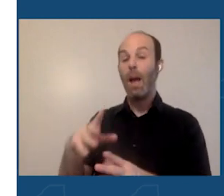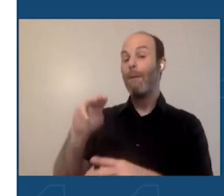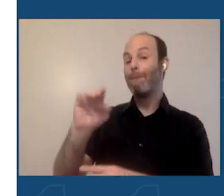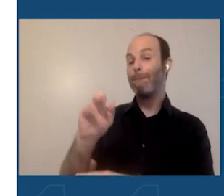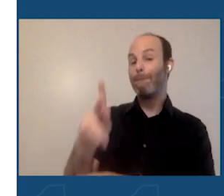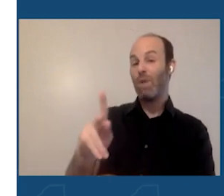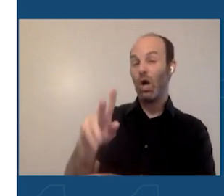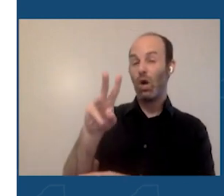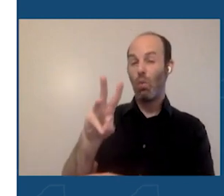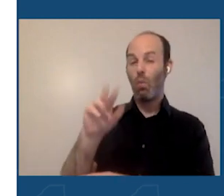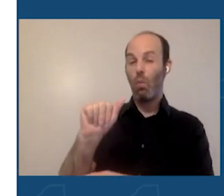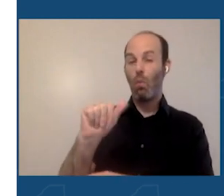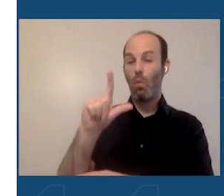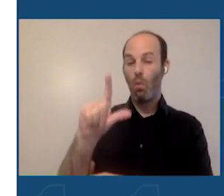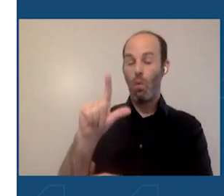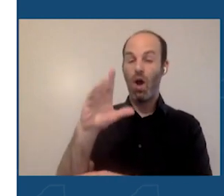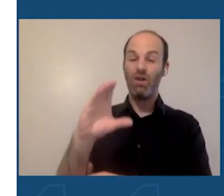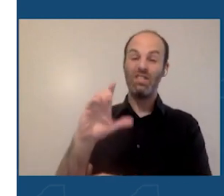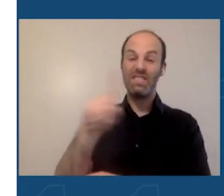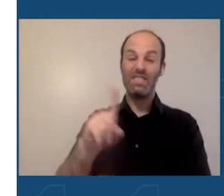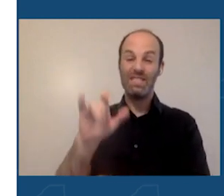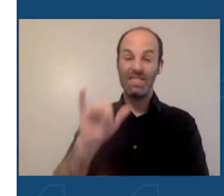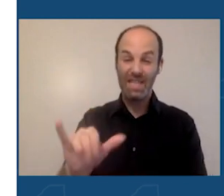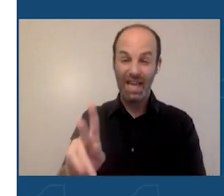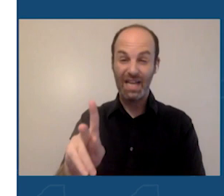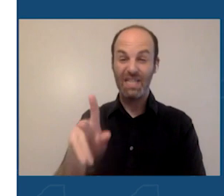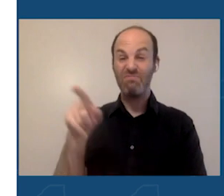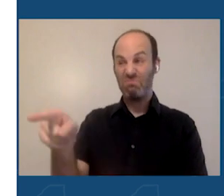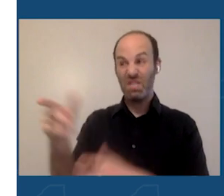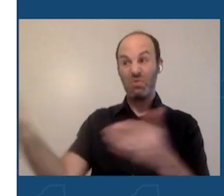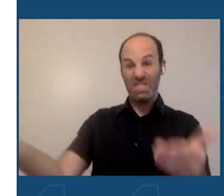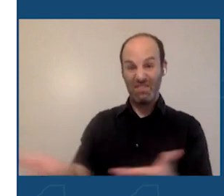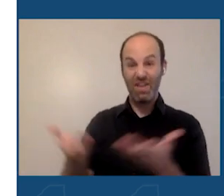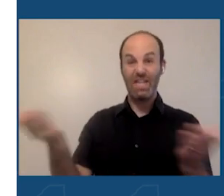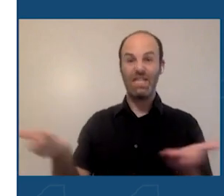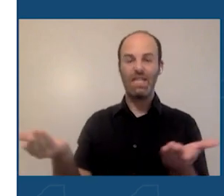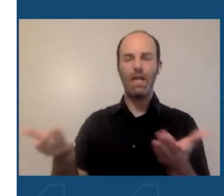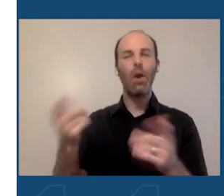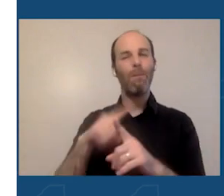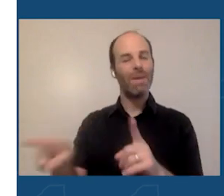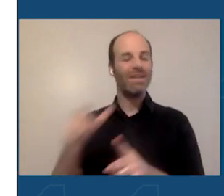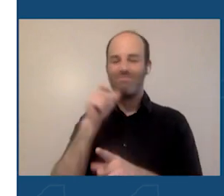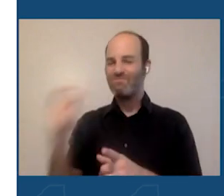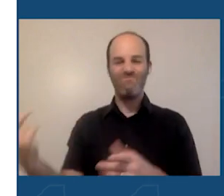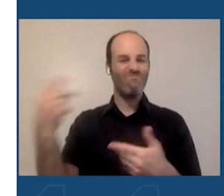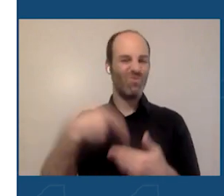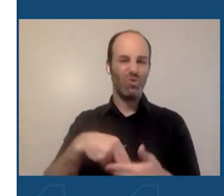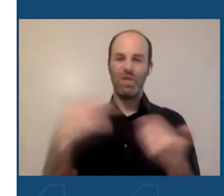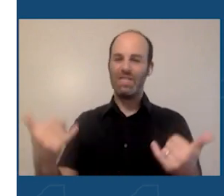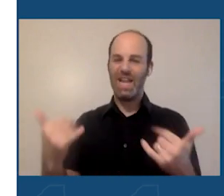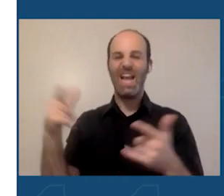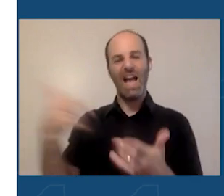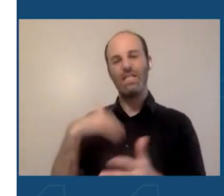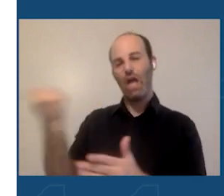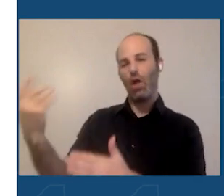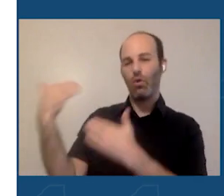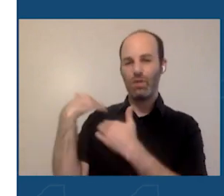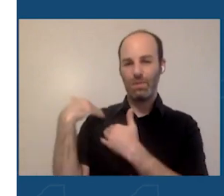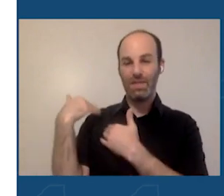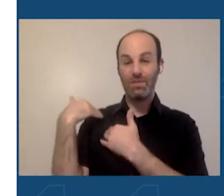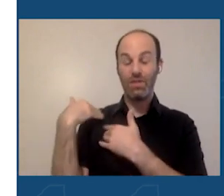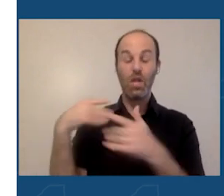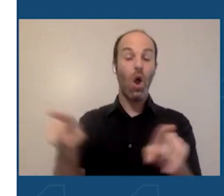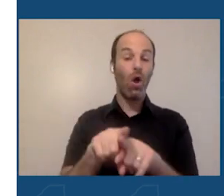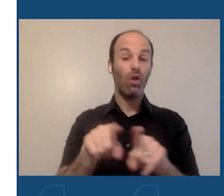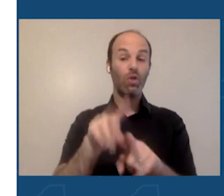it. No, he was invited. He's got other responsibilities, I'm sure. But also, William Johnson, our chair